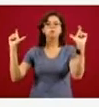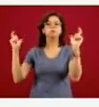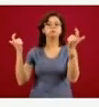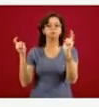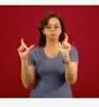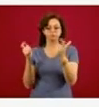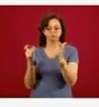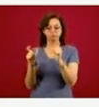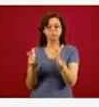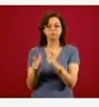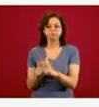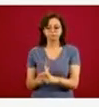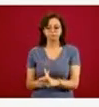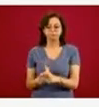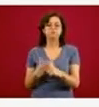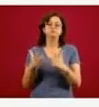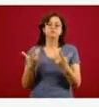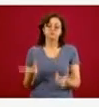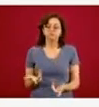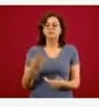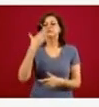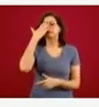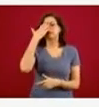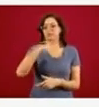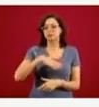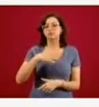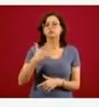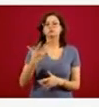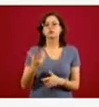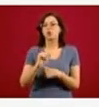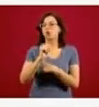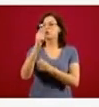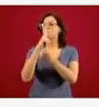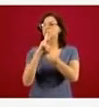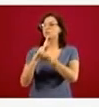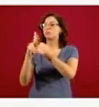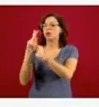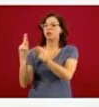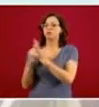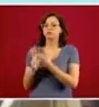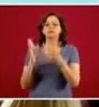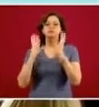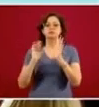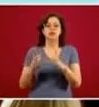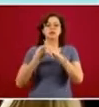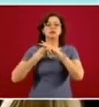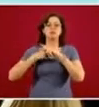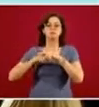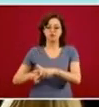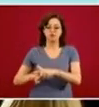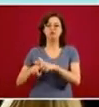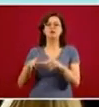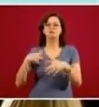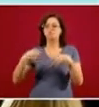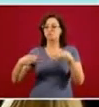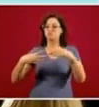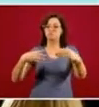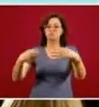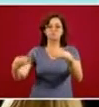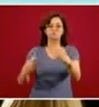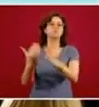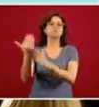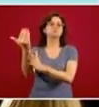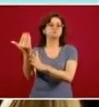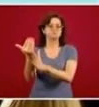cases, while the representation of the European region is slowly decreasing, which is to be expected because they